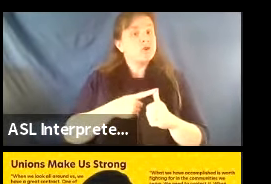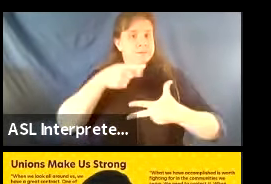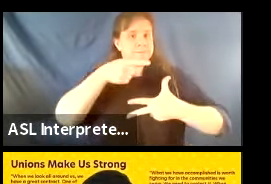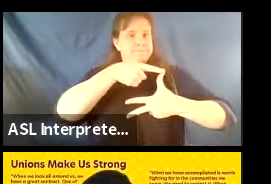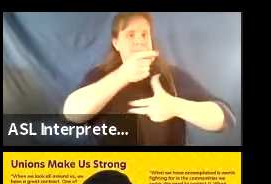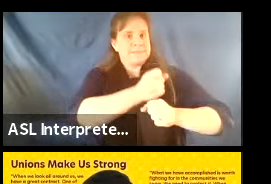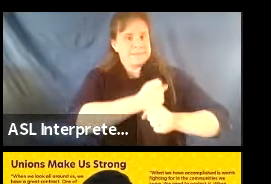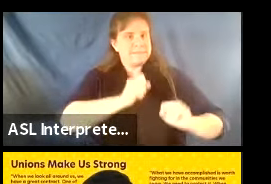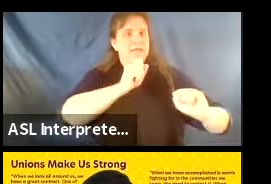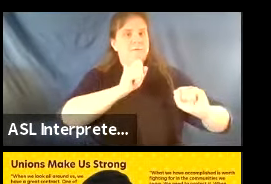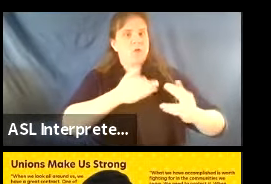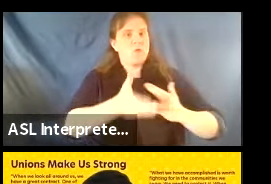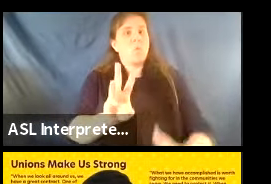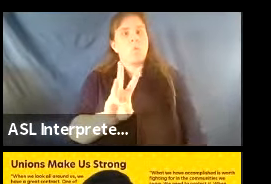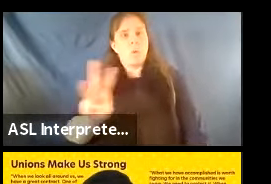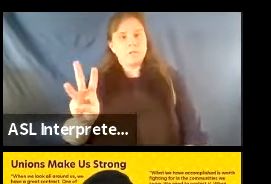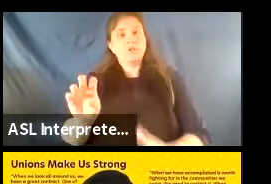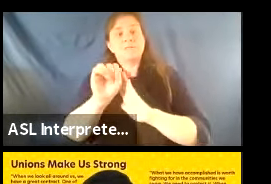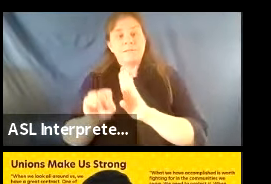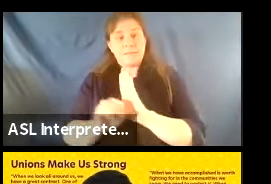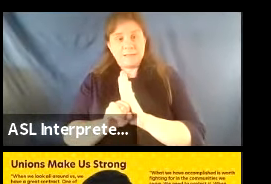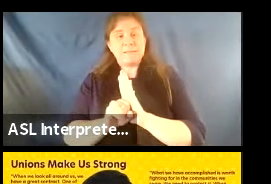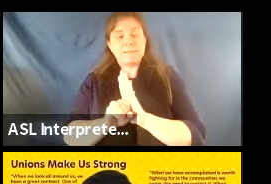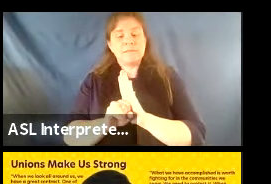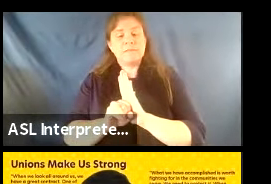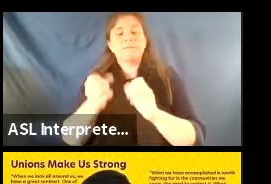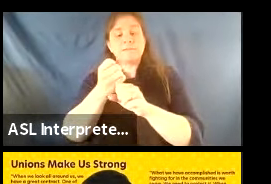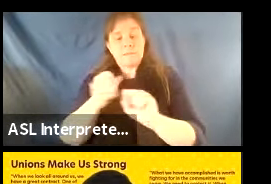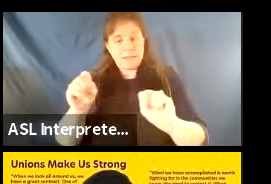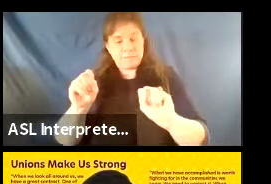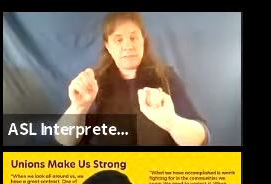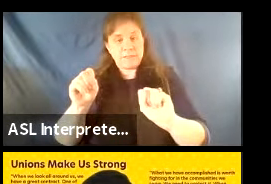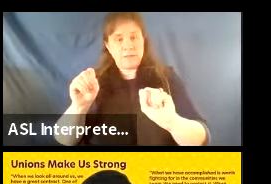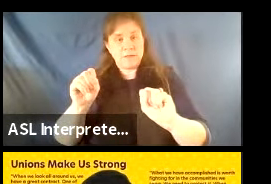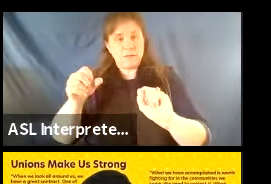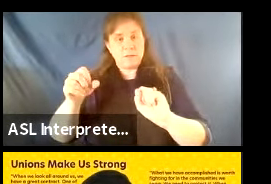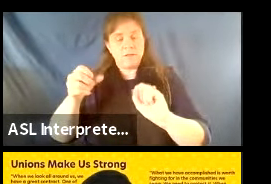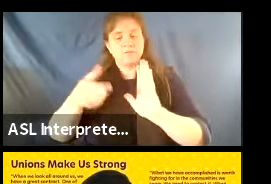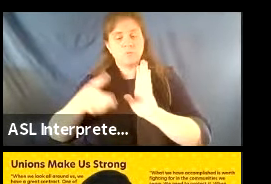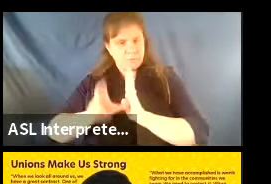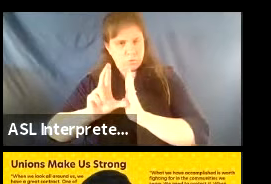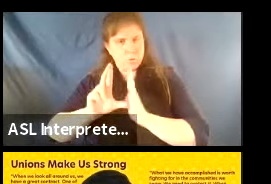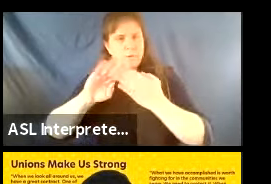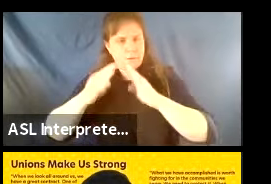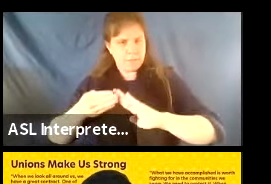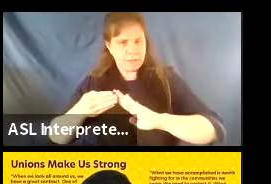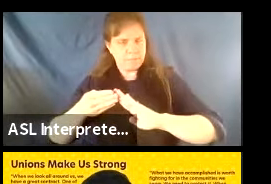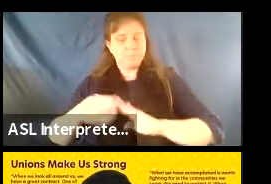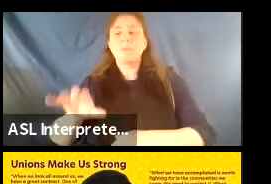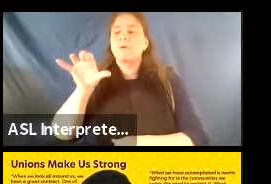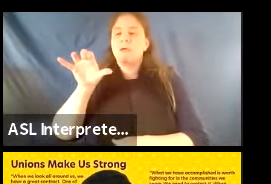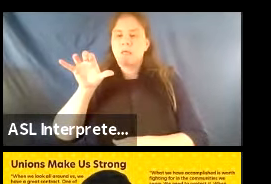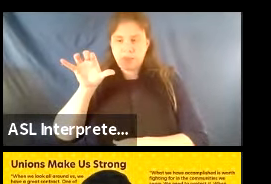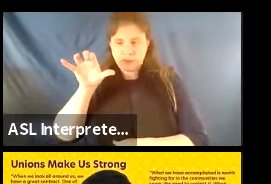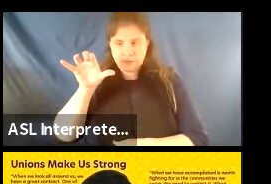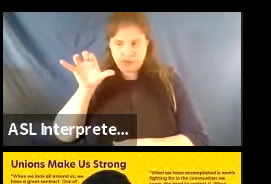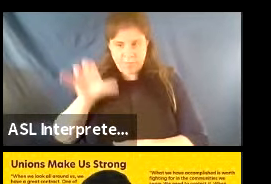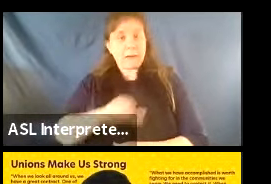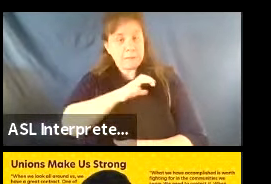Western States Safety Review Committee, right? That looks at the data and determines the safety of